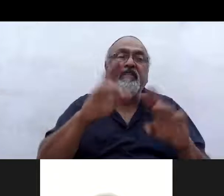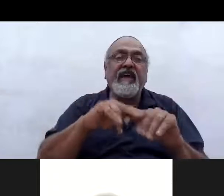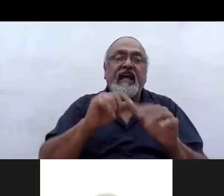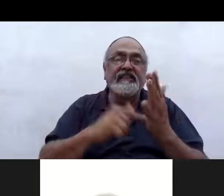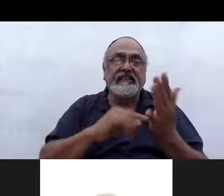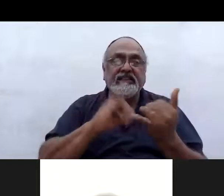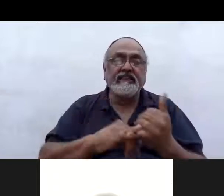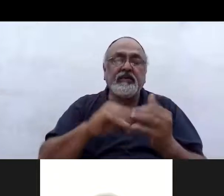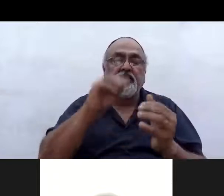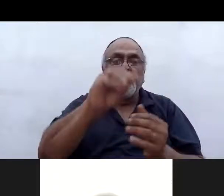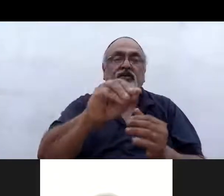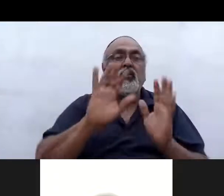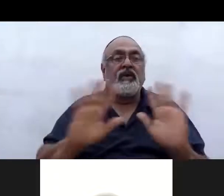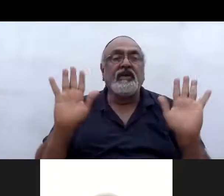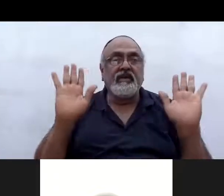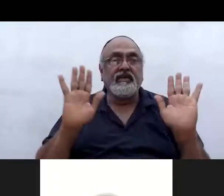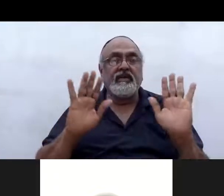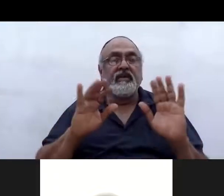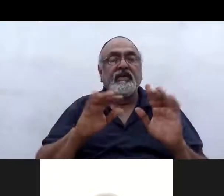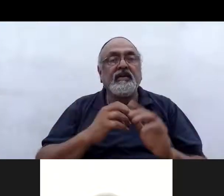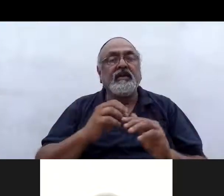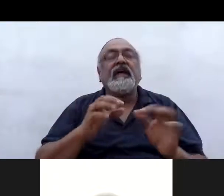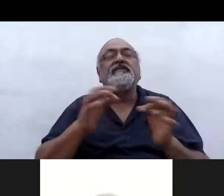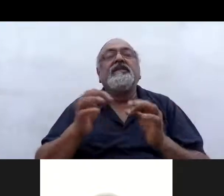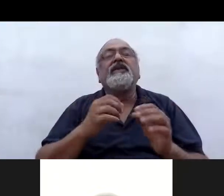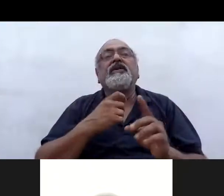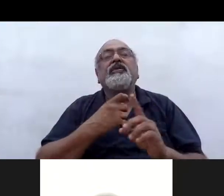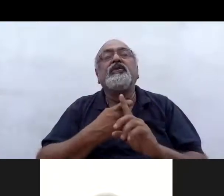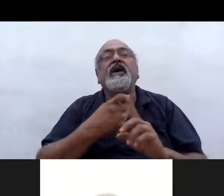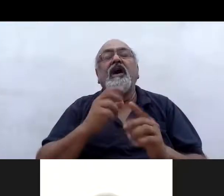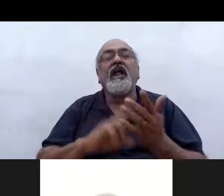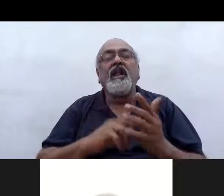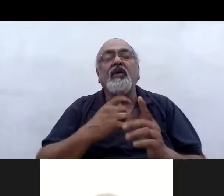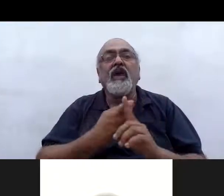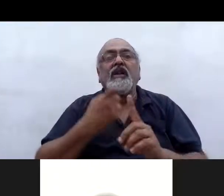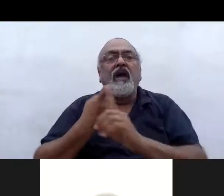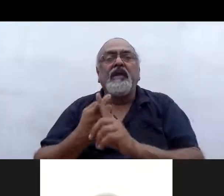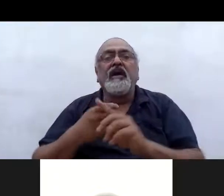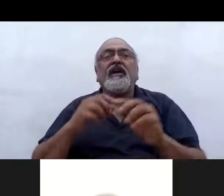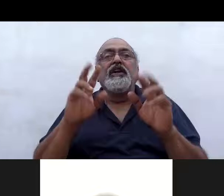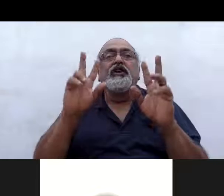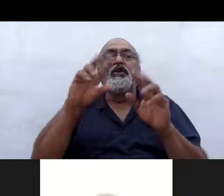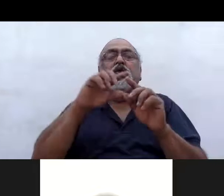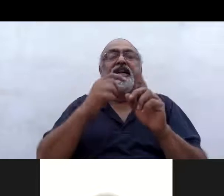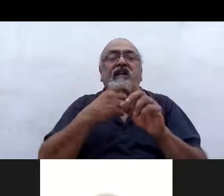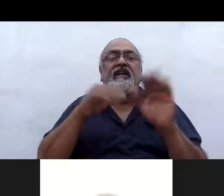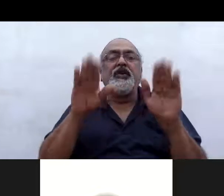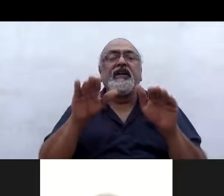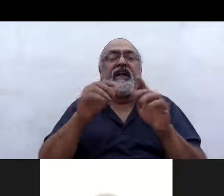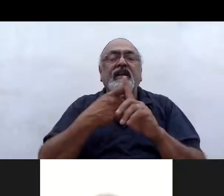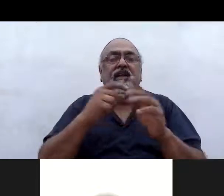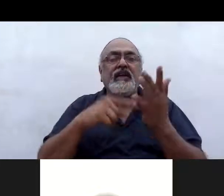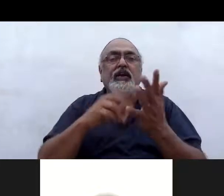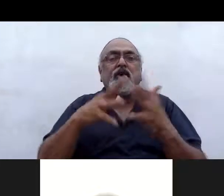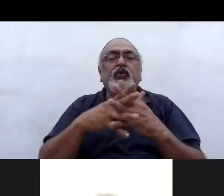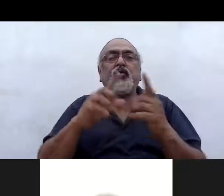instance, in the case, let's say Kunal Kamra has tweeted a particular sentence on a particular